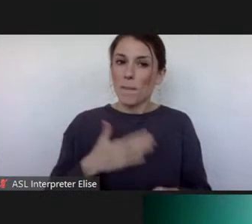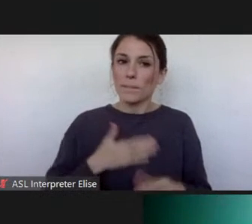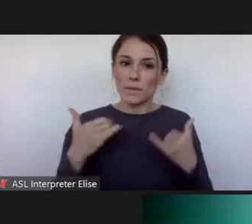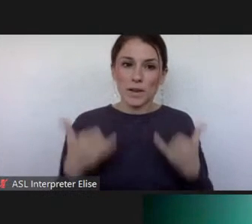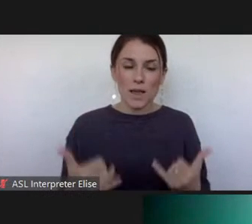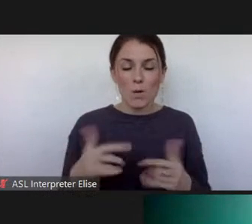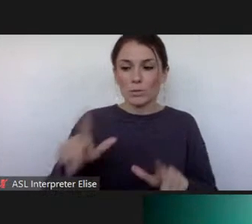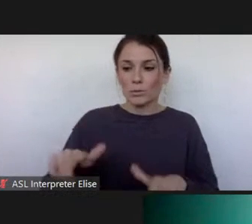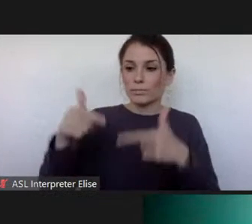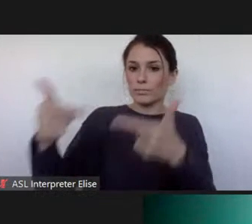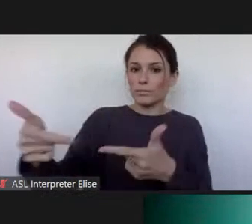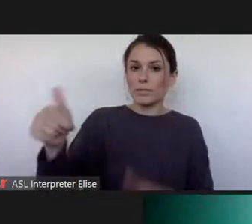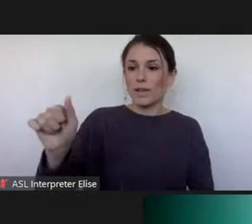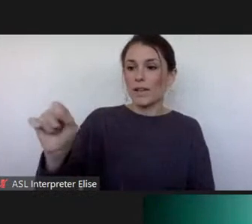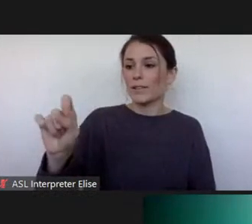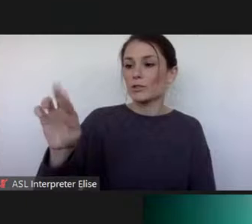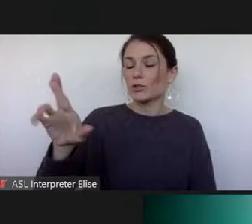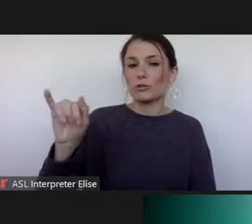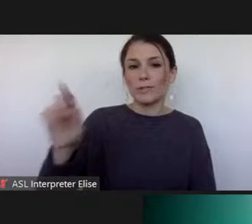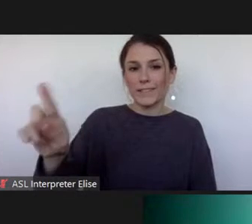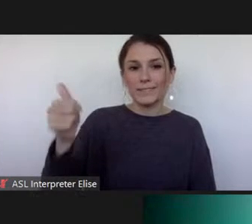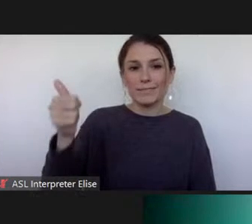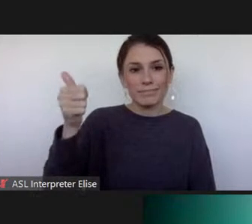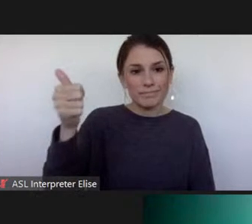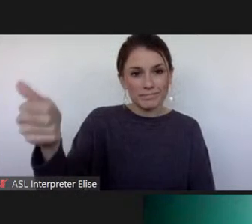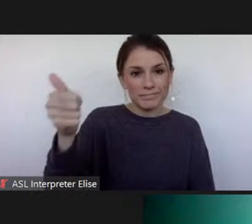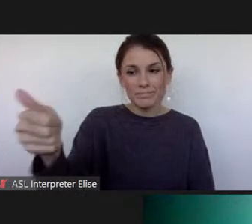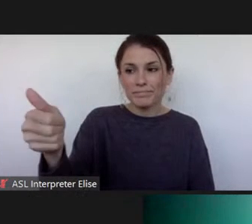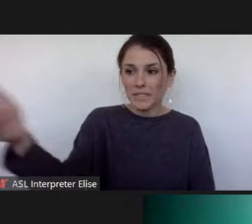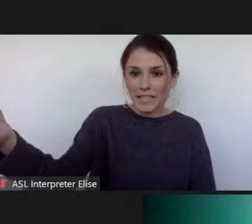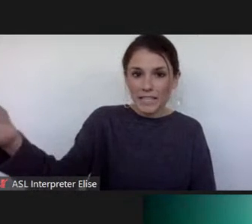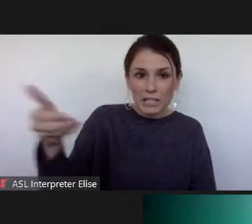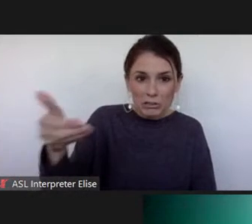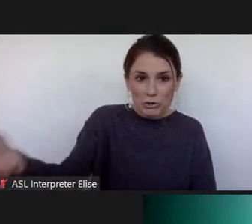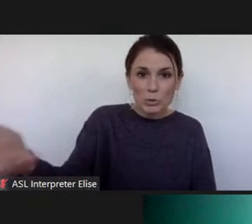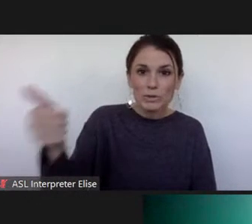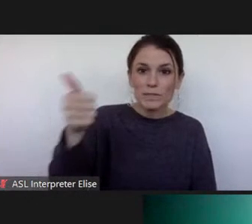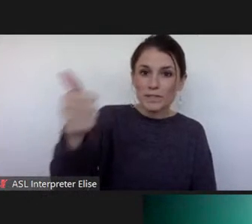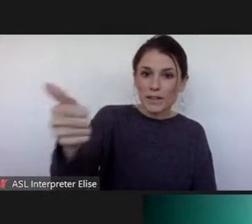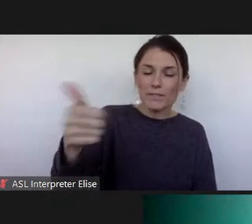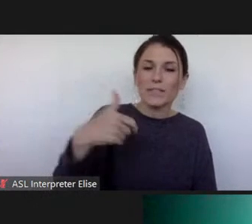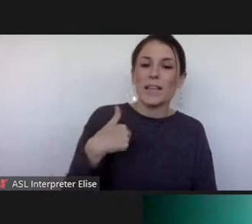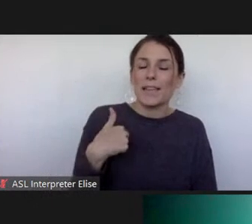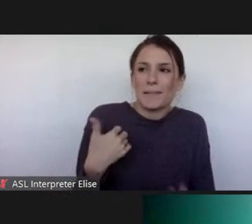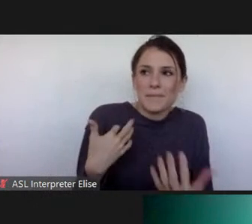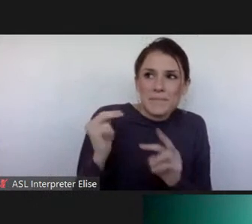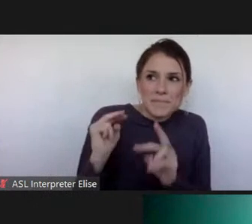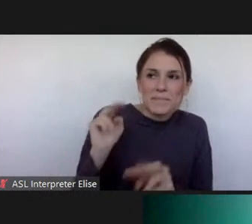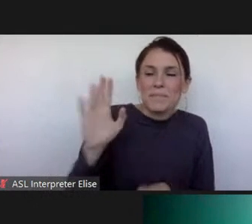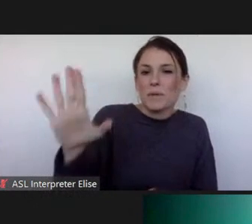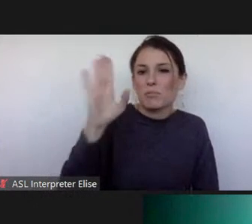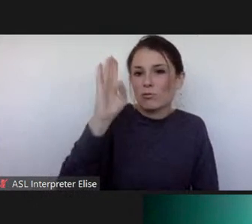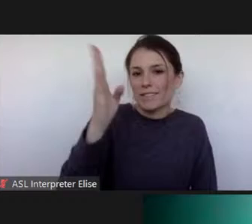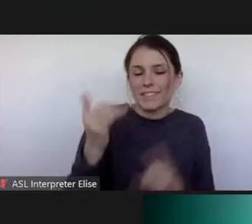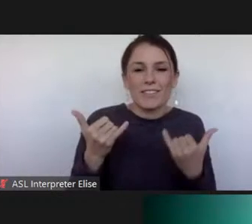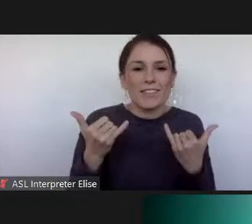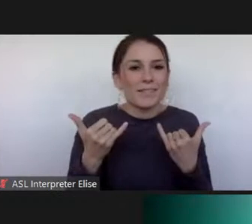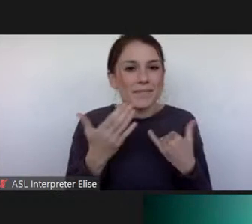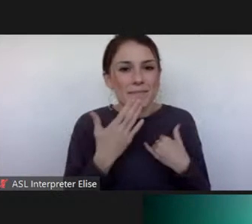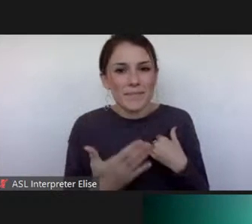Astrid González to introduce herself, and I await her presentation. Thank you.